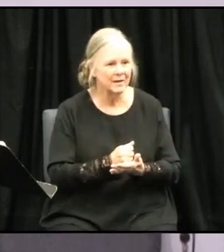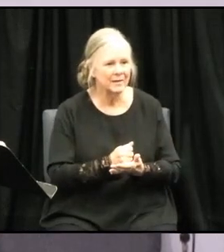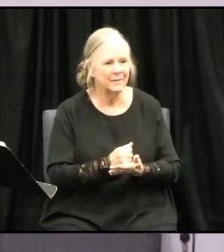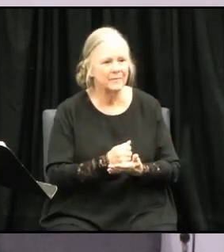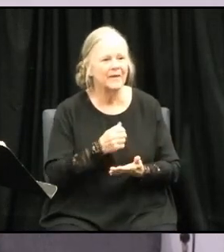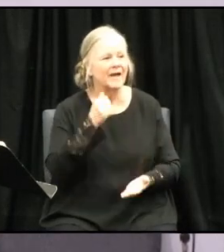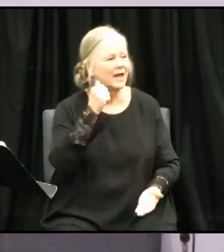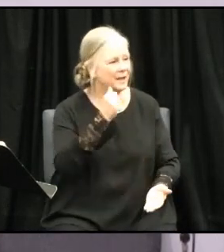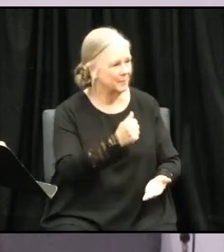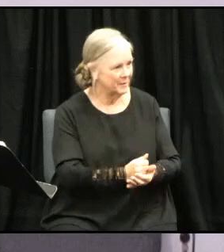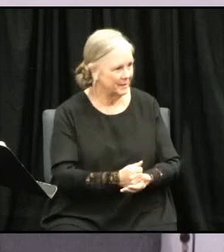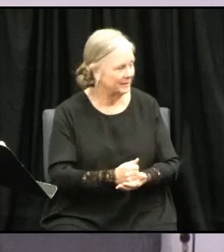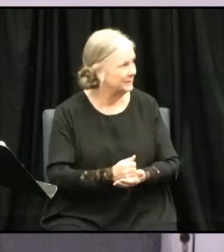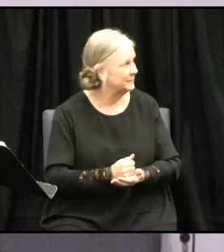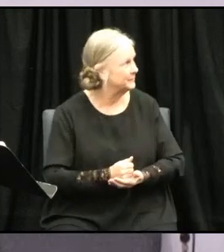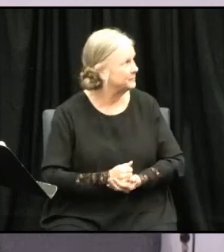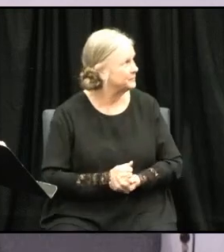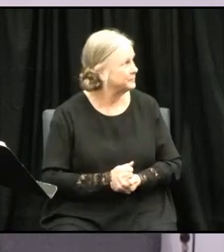Amen.